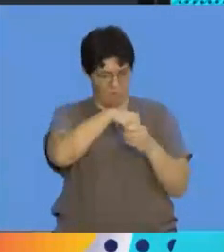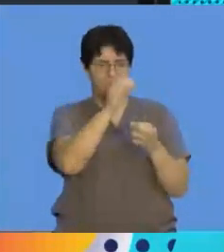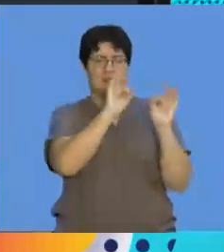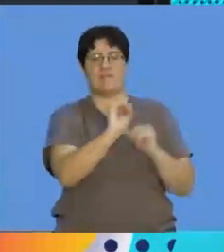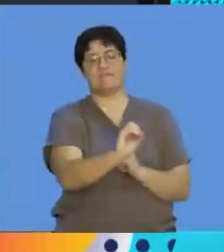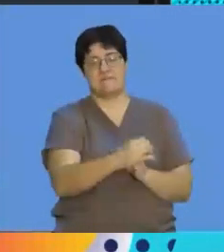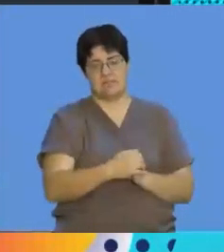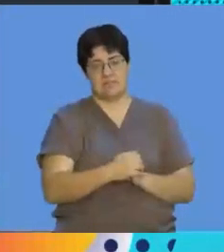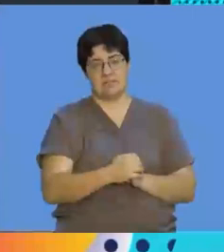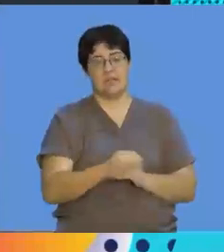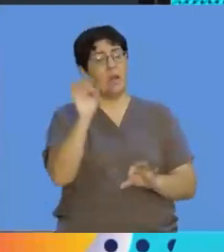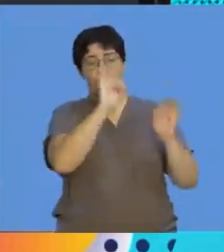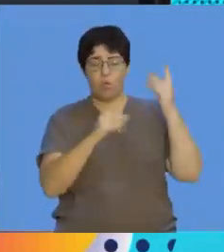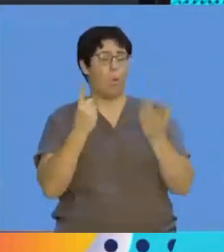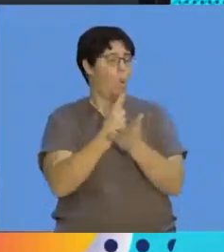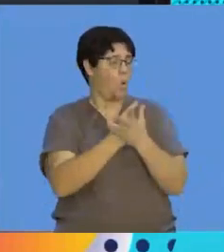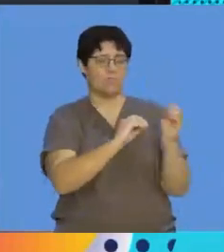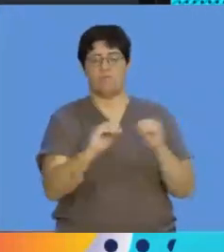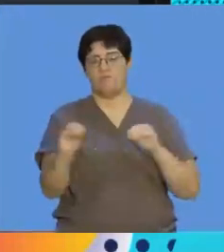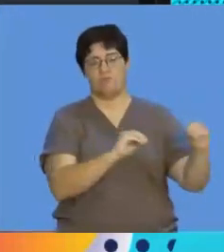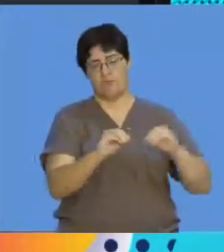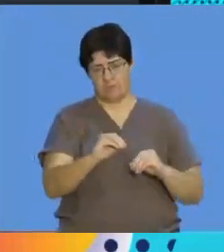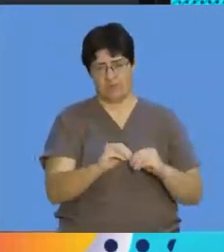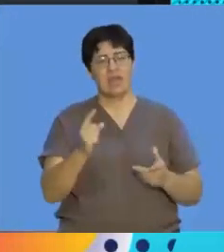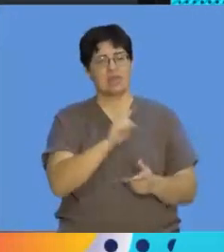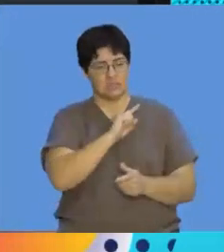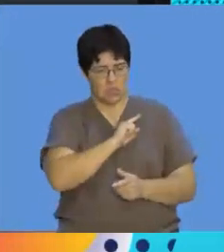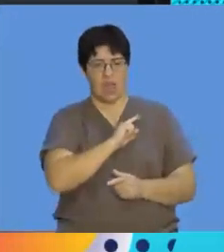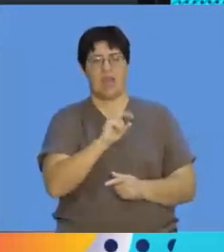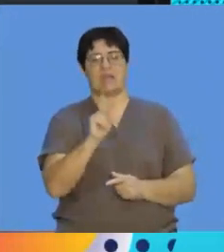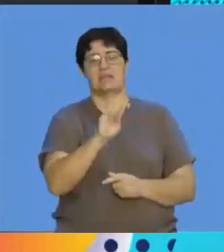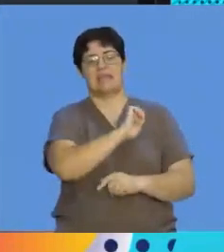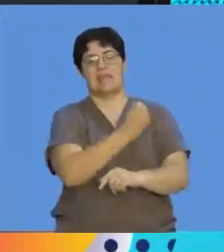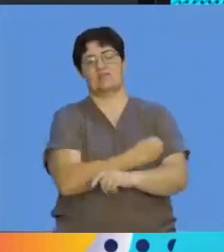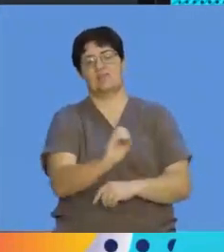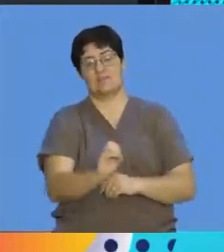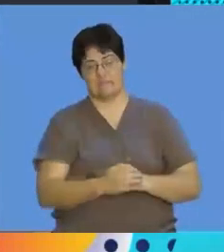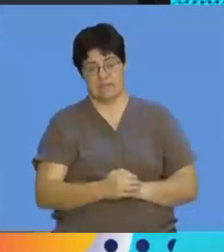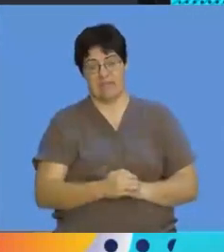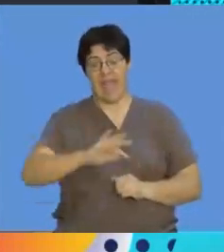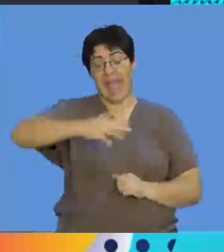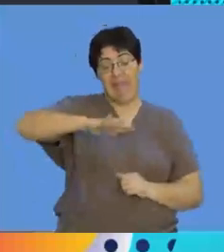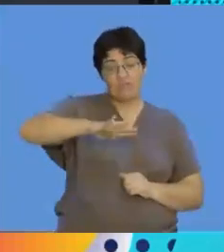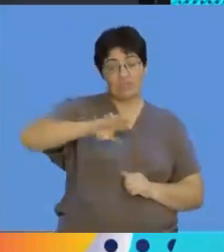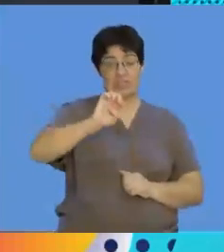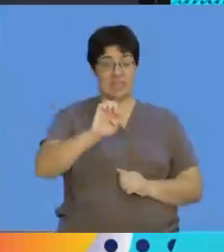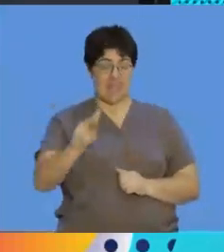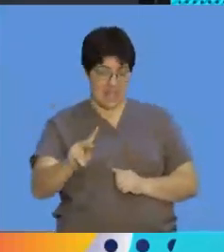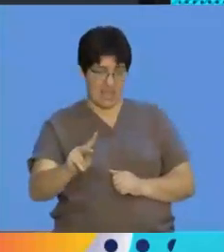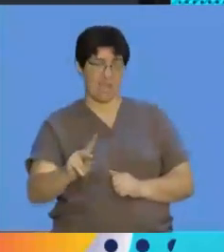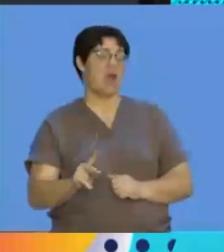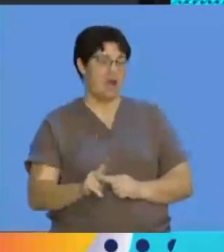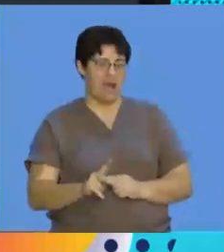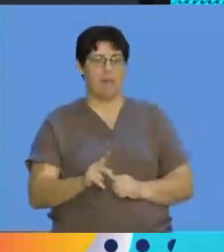particles are in a constant state of motion, hence they've got kinetic energy. And the average kinetic energy of particles is an indication